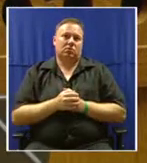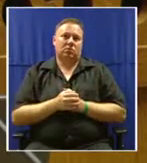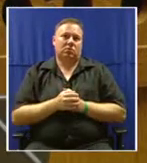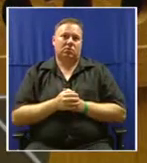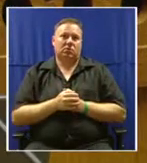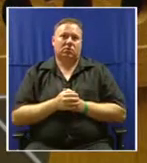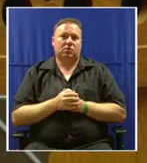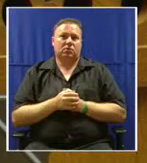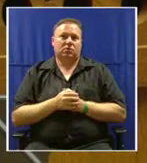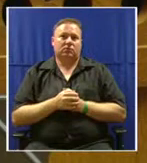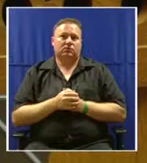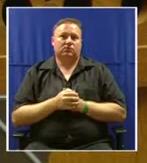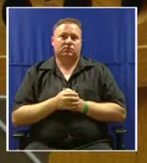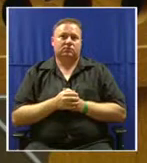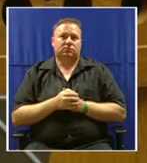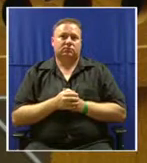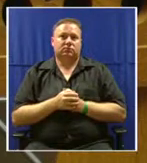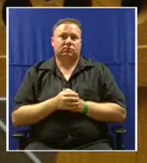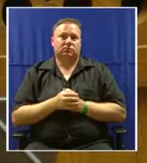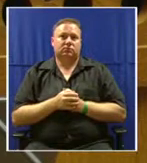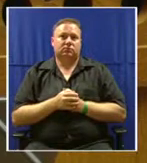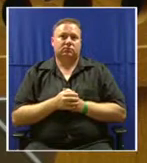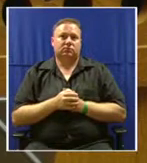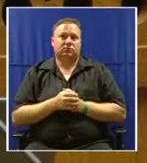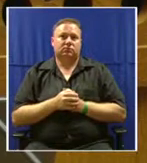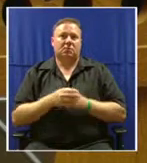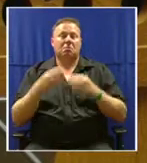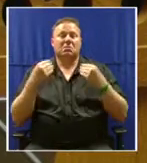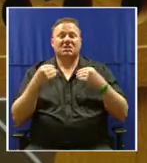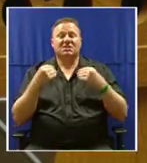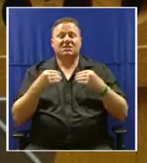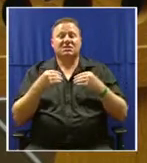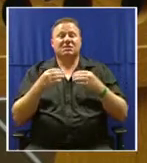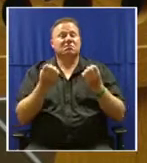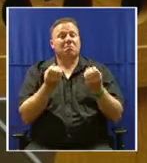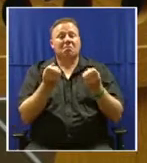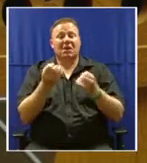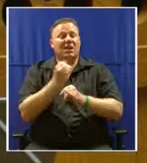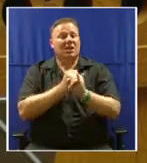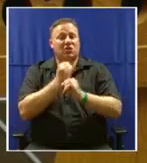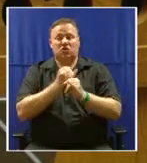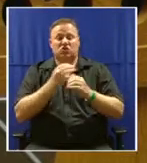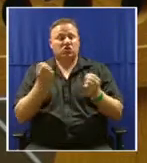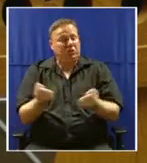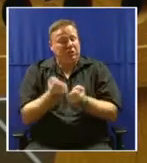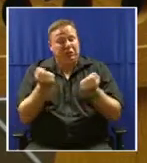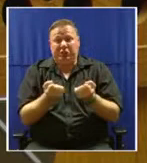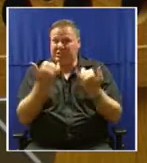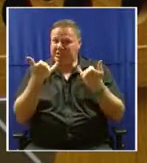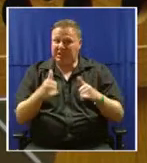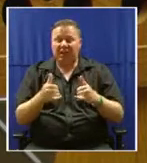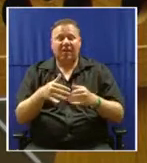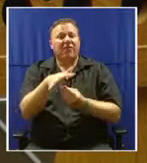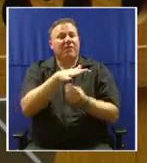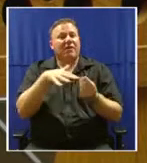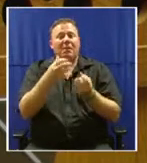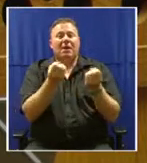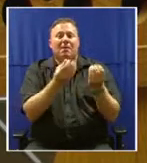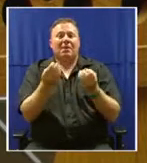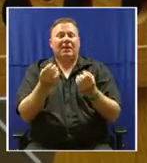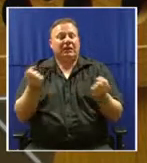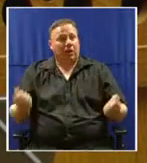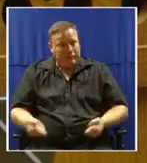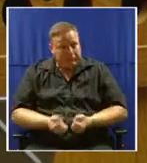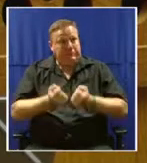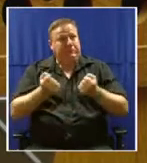Businesses in several sectors are still struggling, and many families continue to suffer as the job